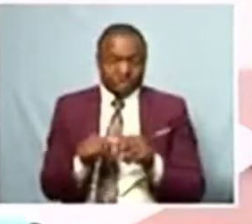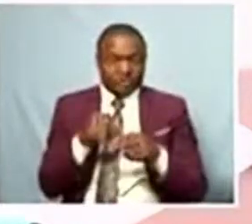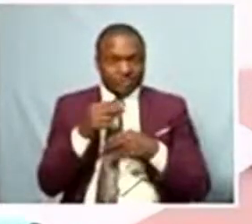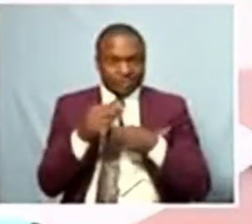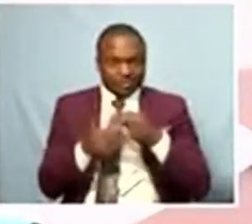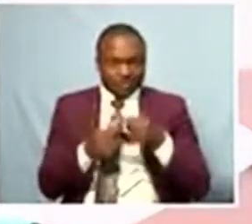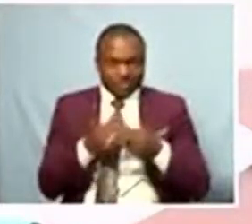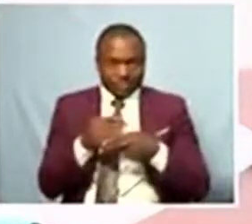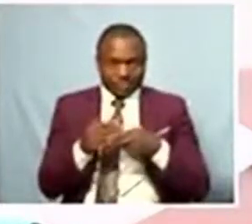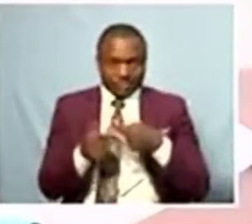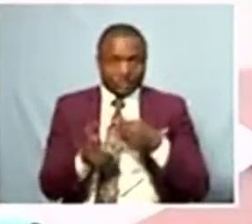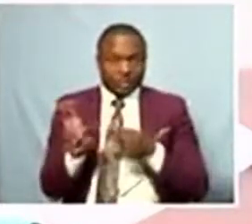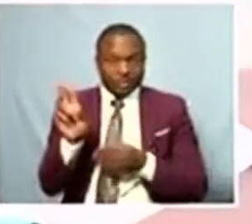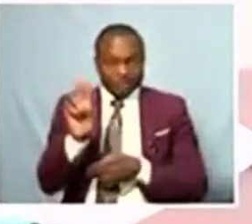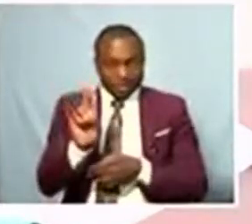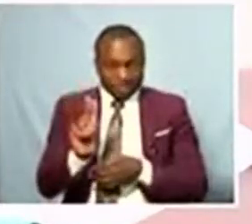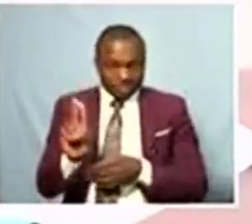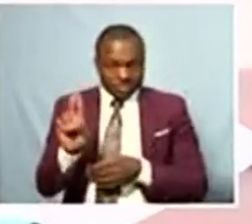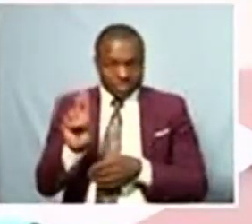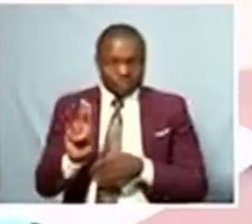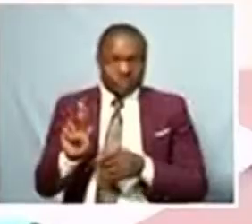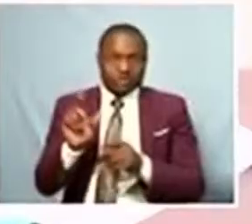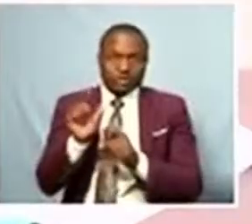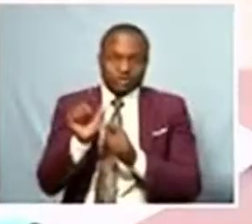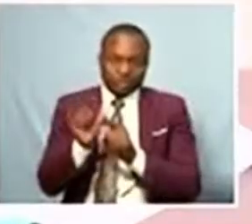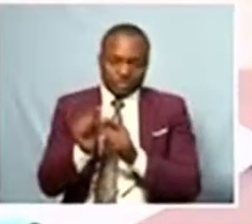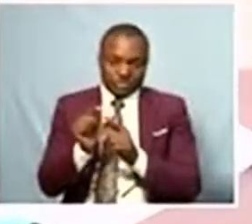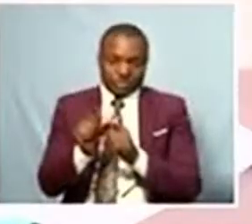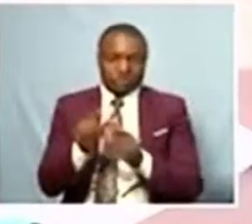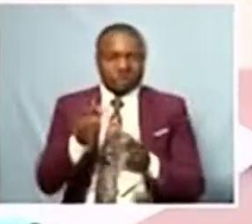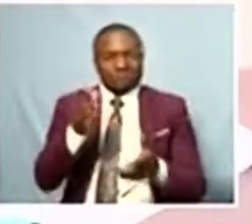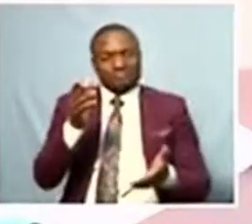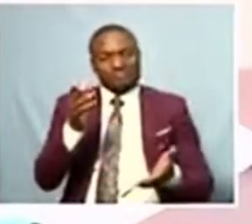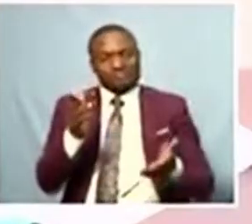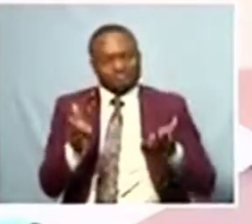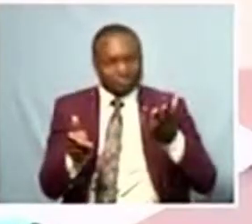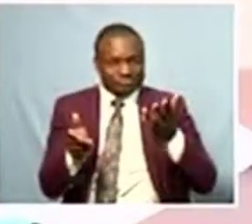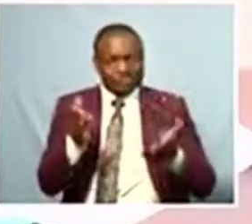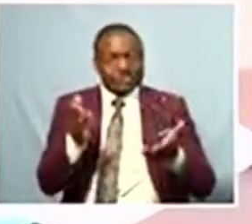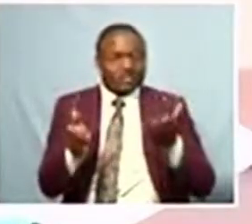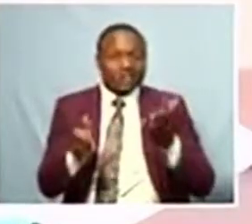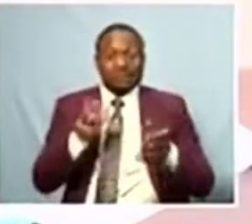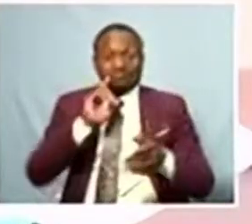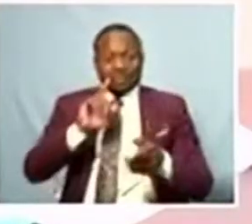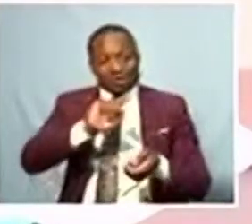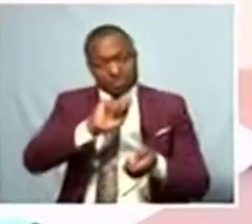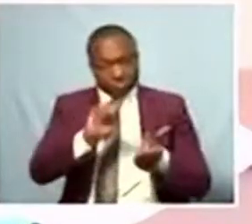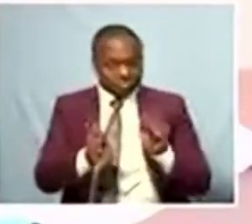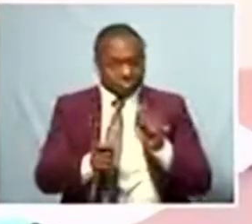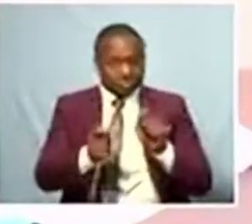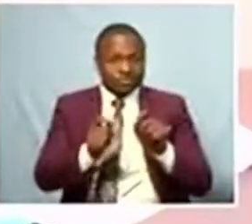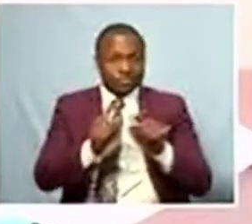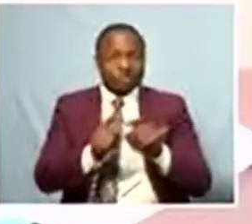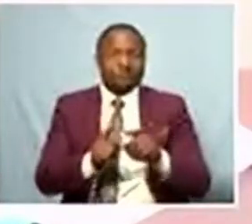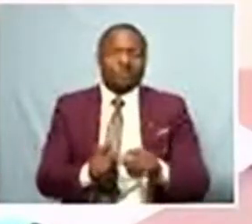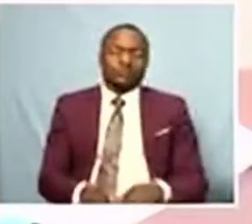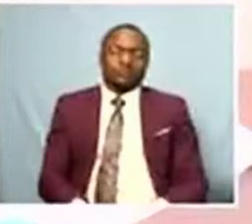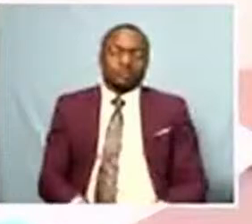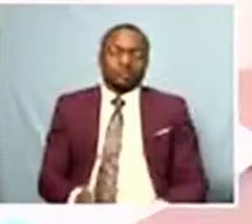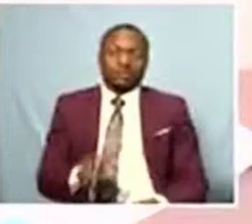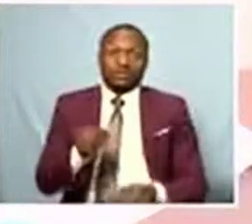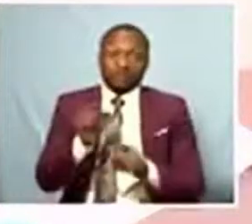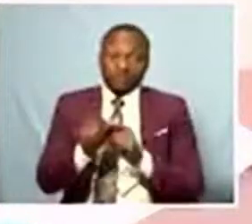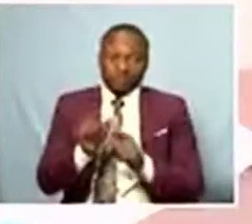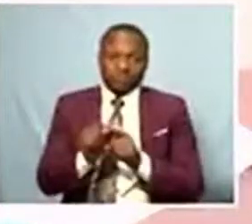the use of the word may should be changed to the word shall. In